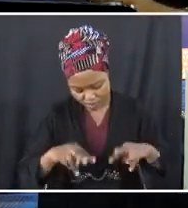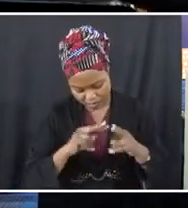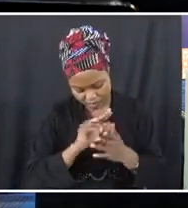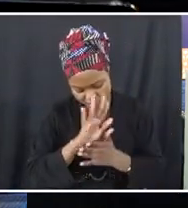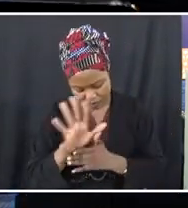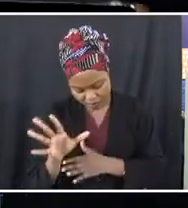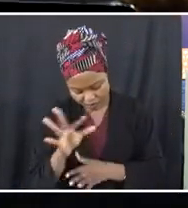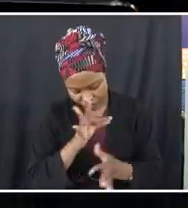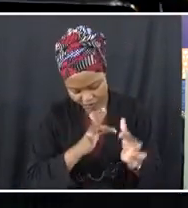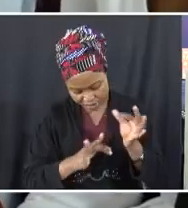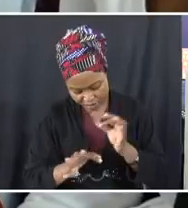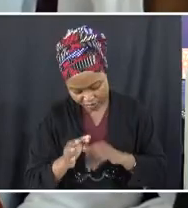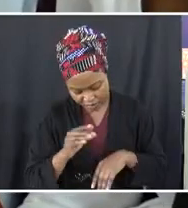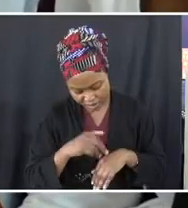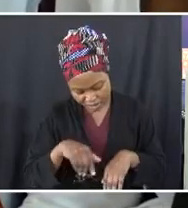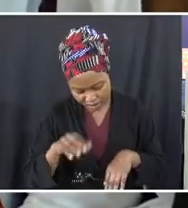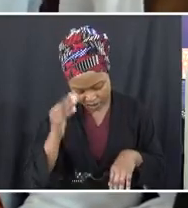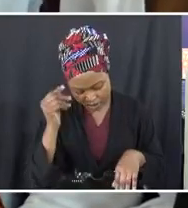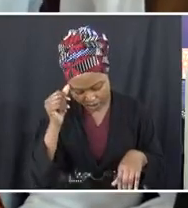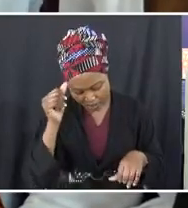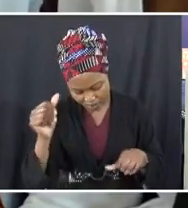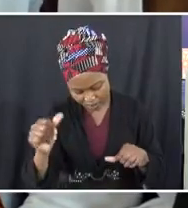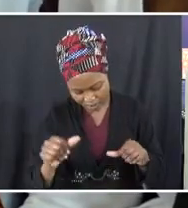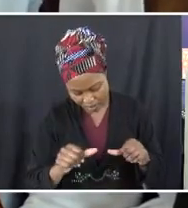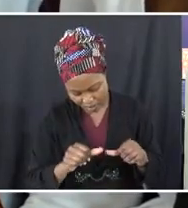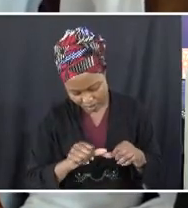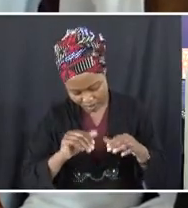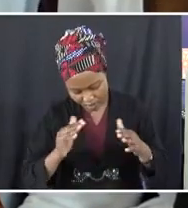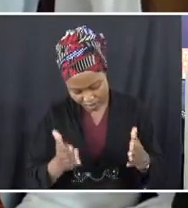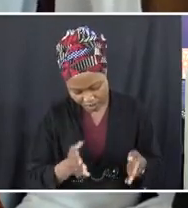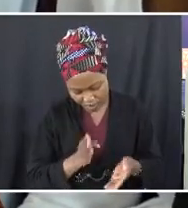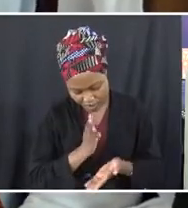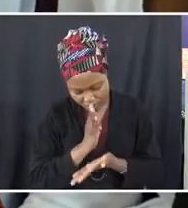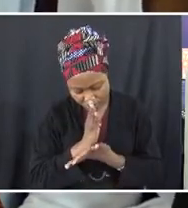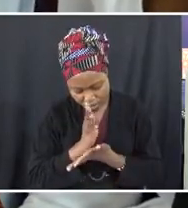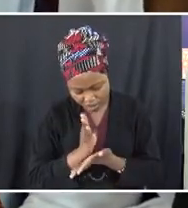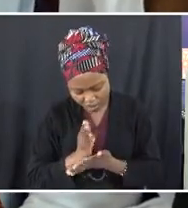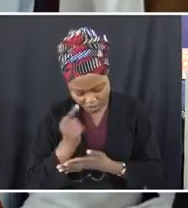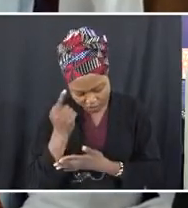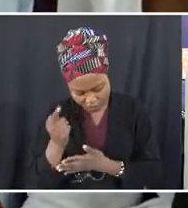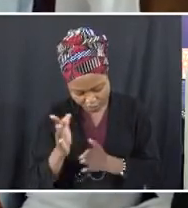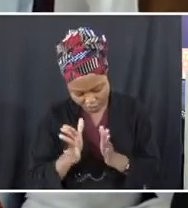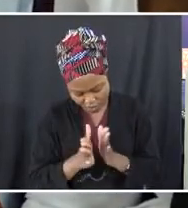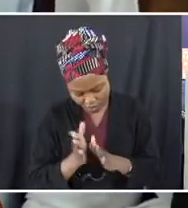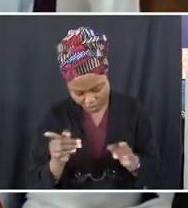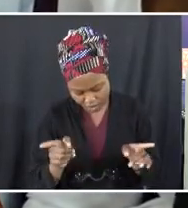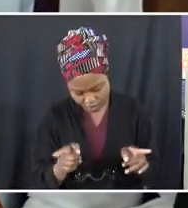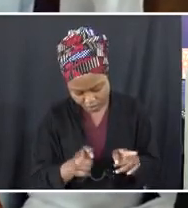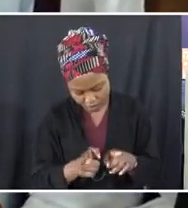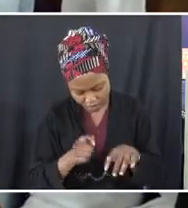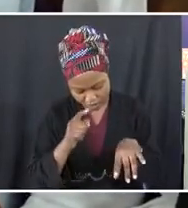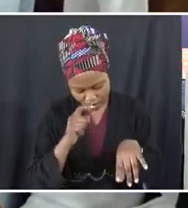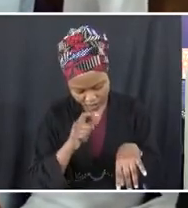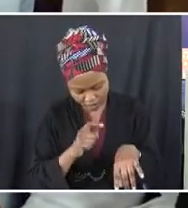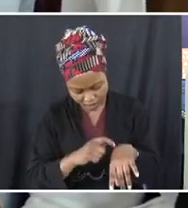value. If we recall their borrowed for a